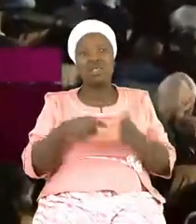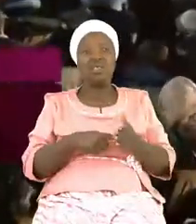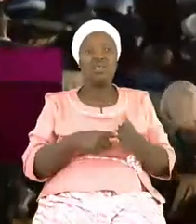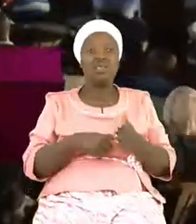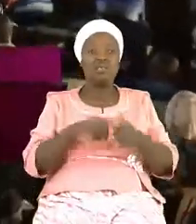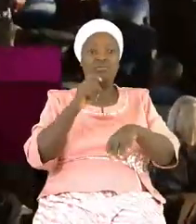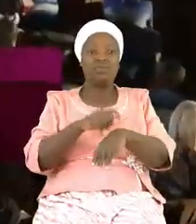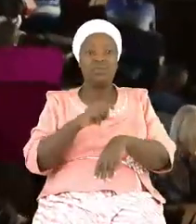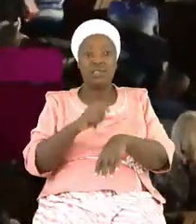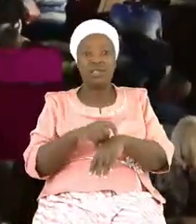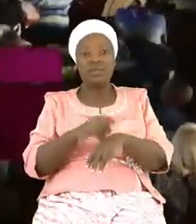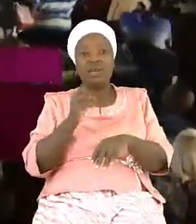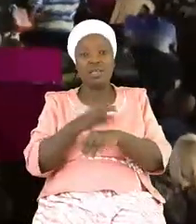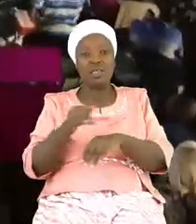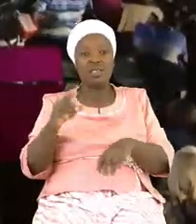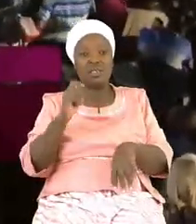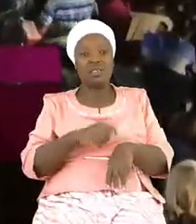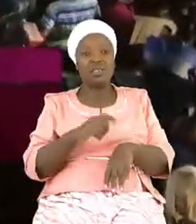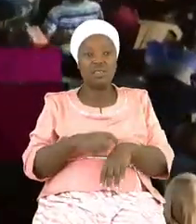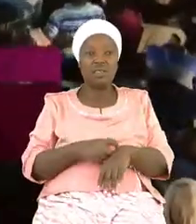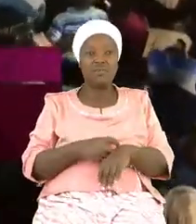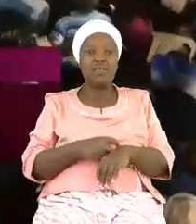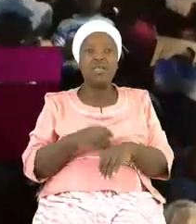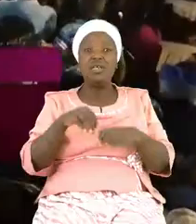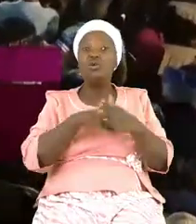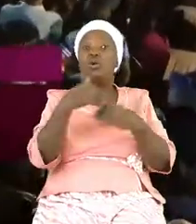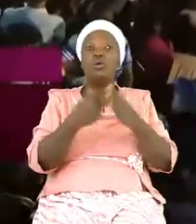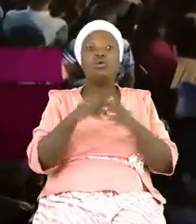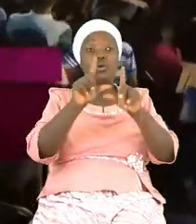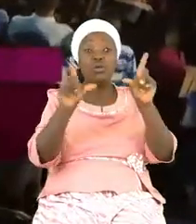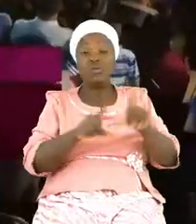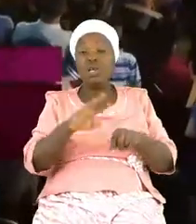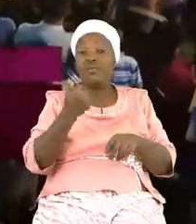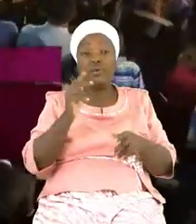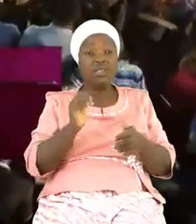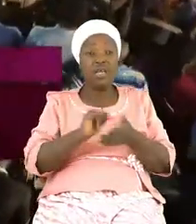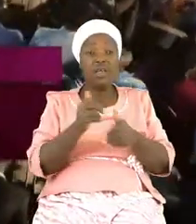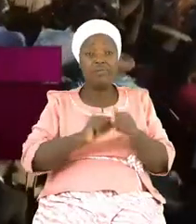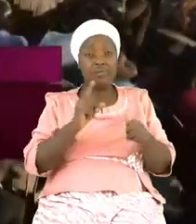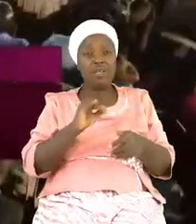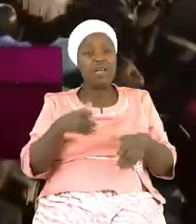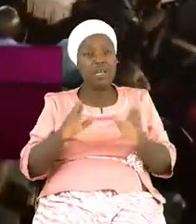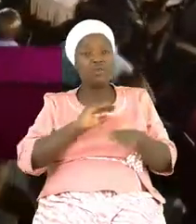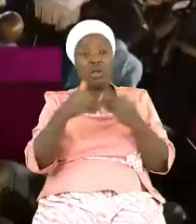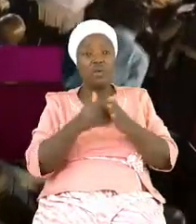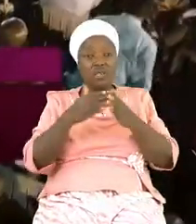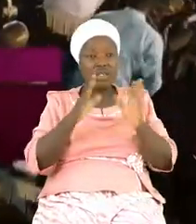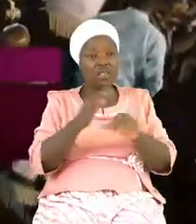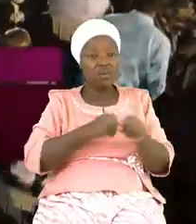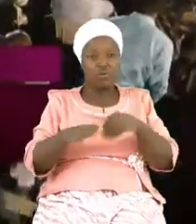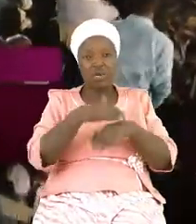in this counseling period. In all the locations, let our leaders take over now and also help us in